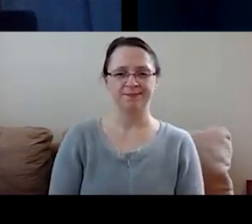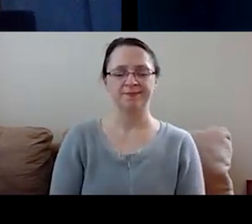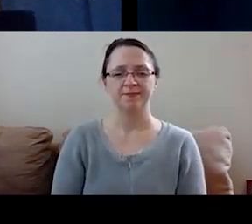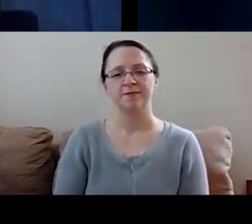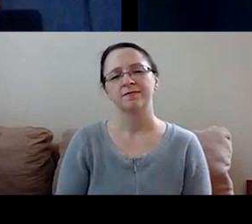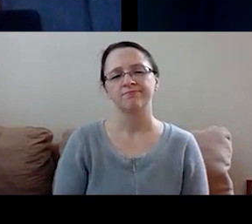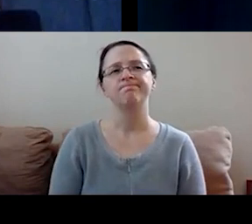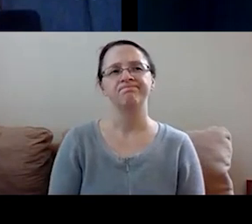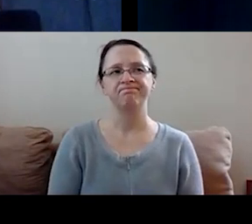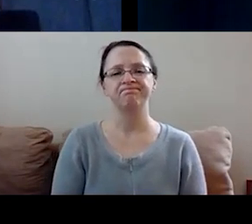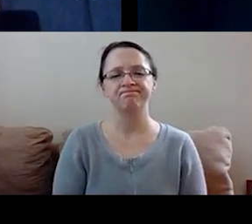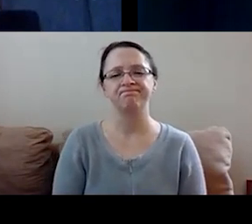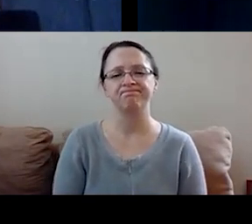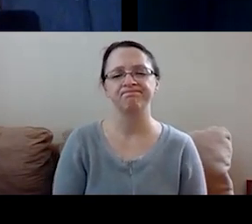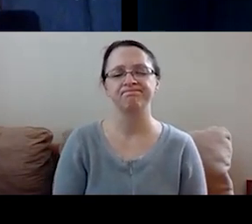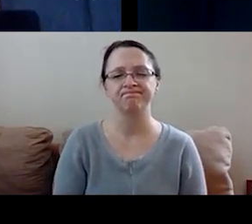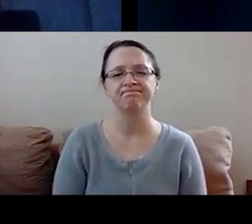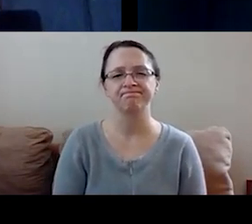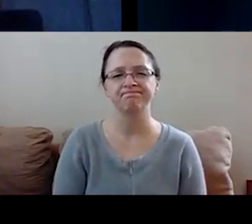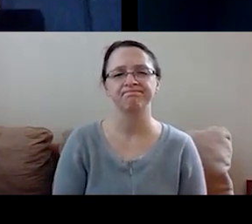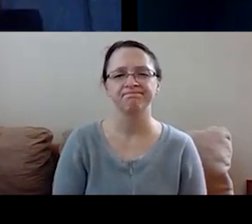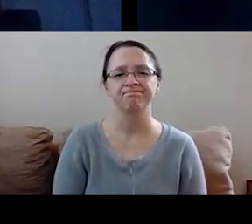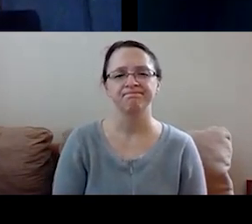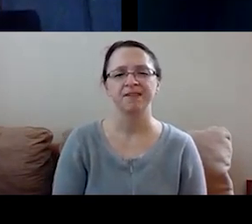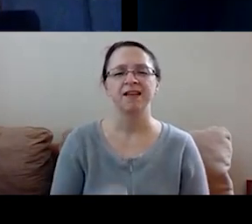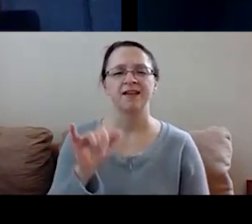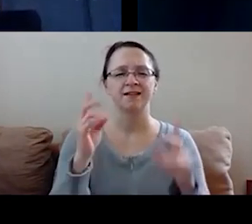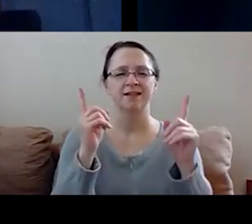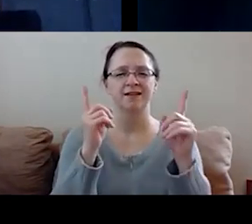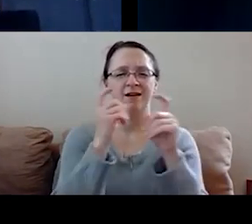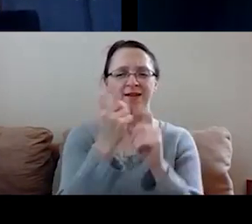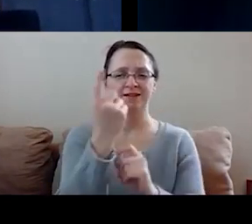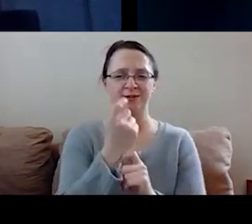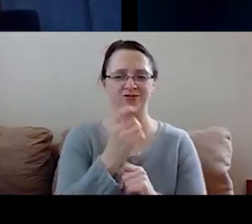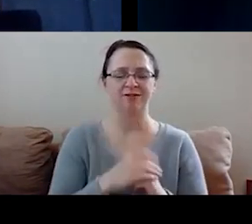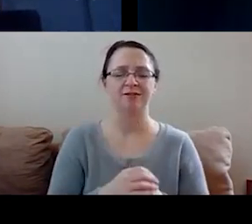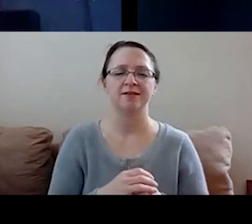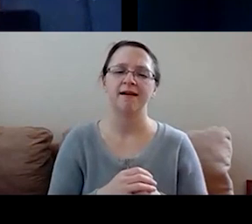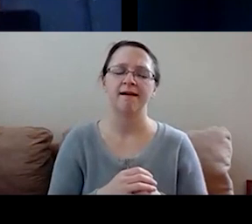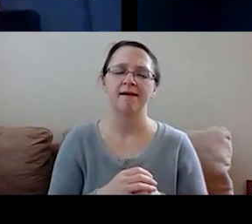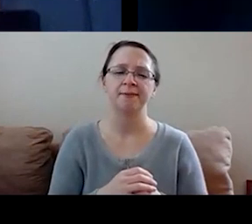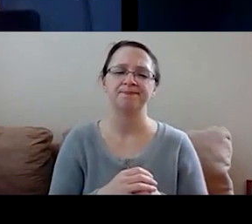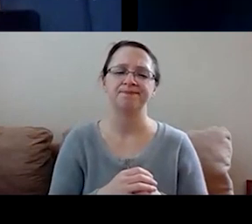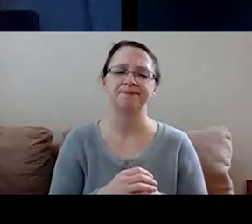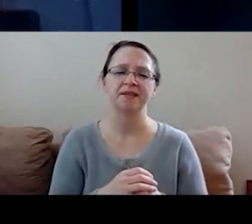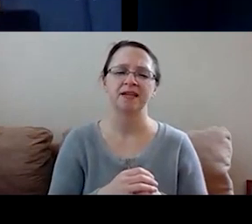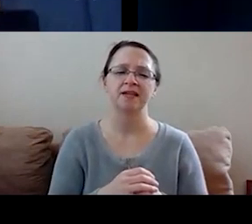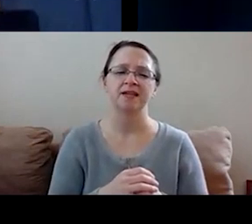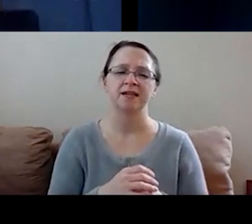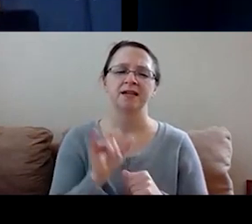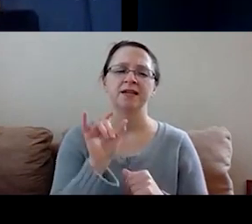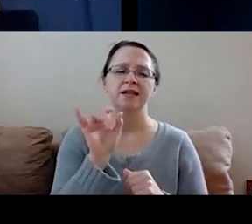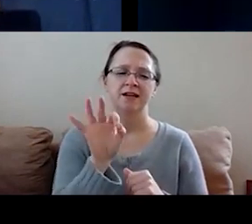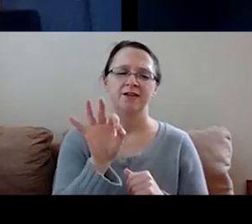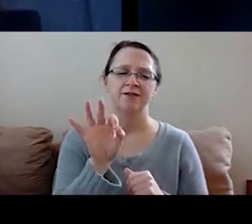So that's a more complex question. So I would say if you have to ask